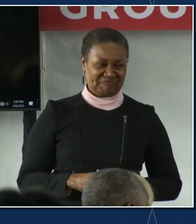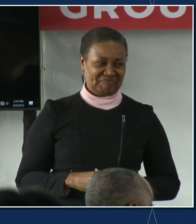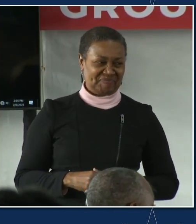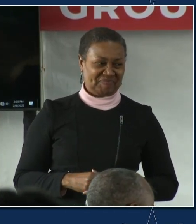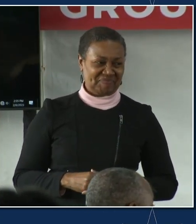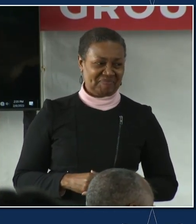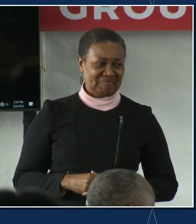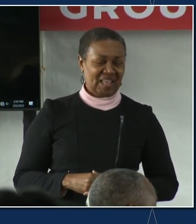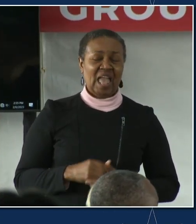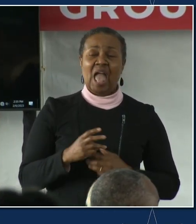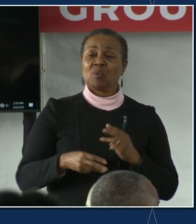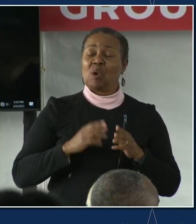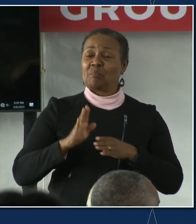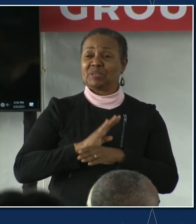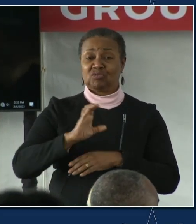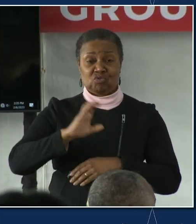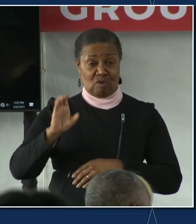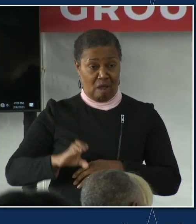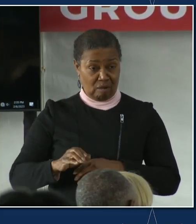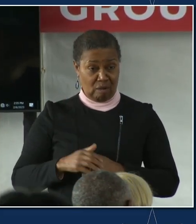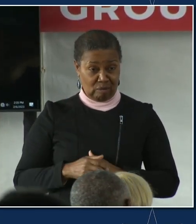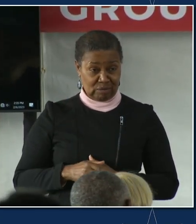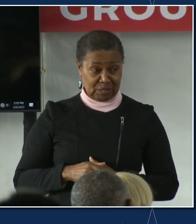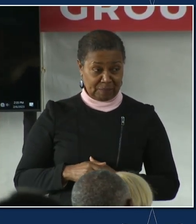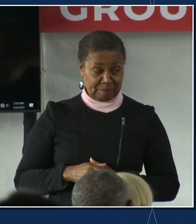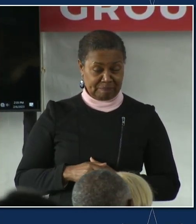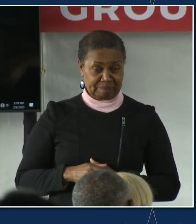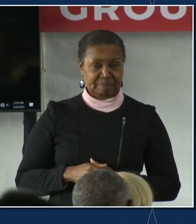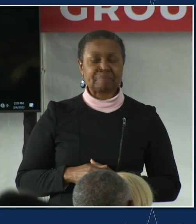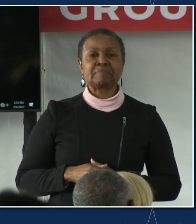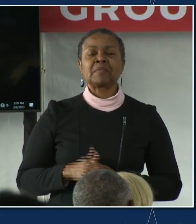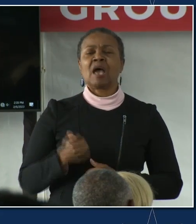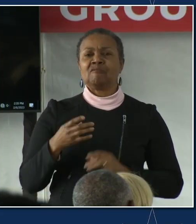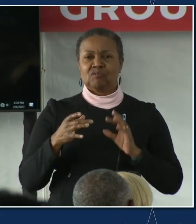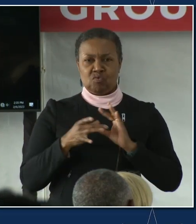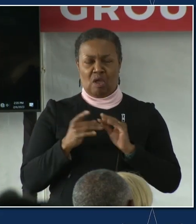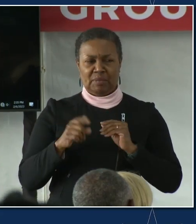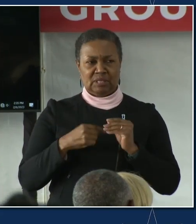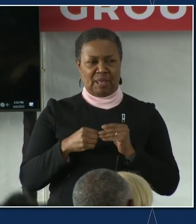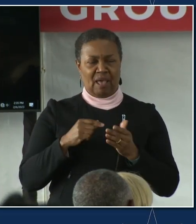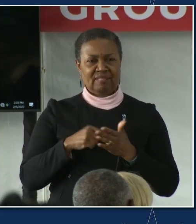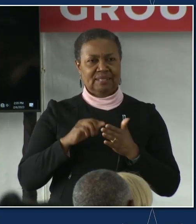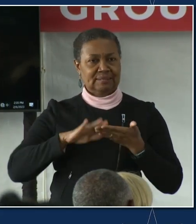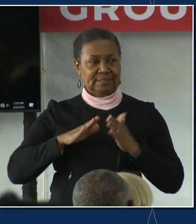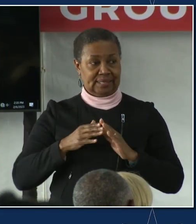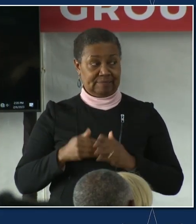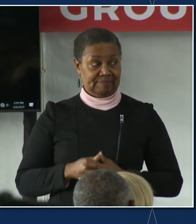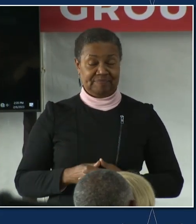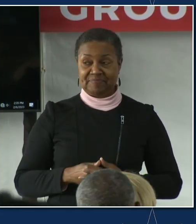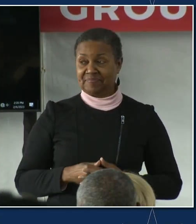And World Business Chicago. Let me say a couple things about the my